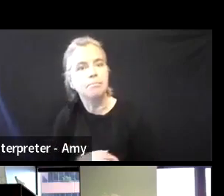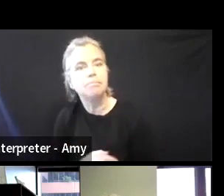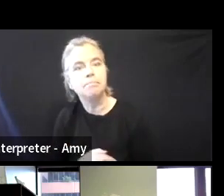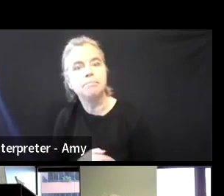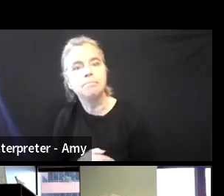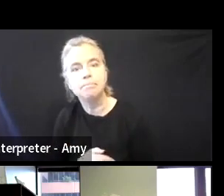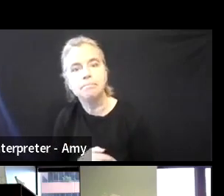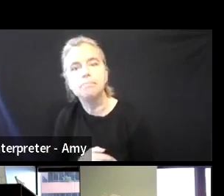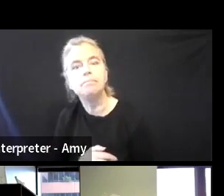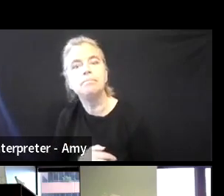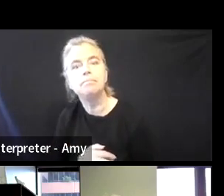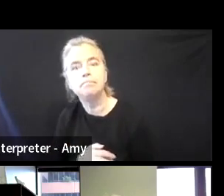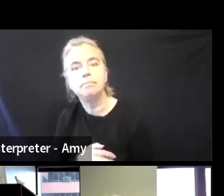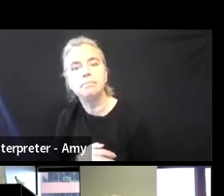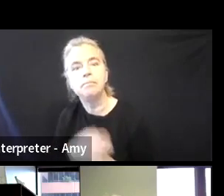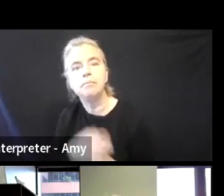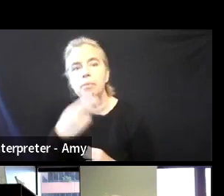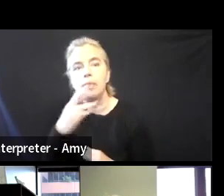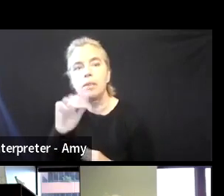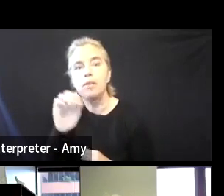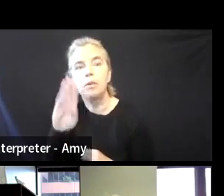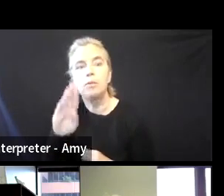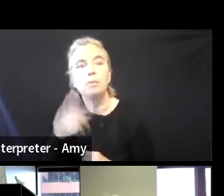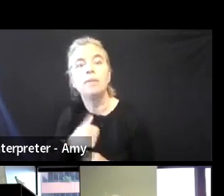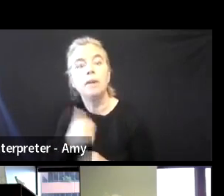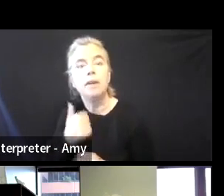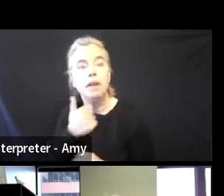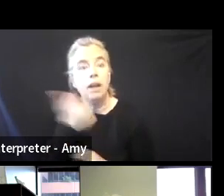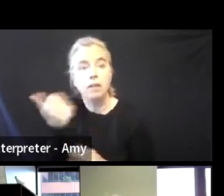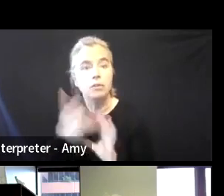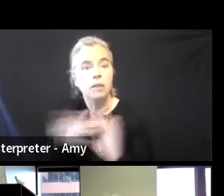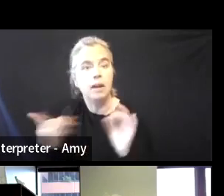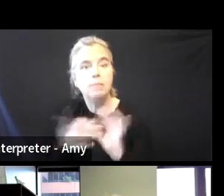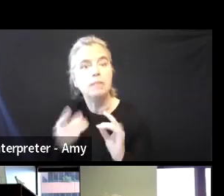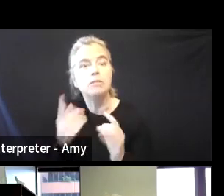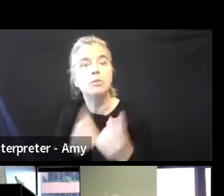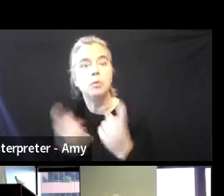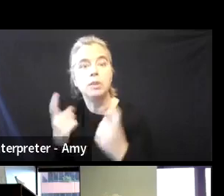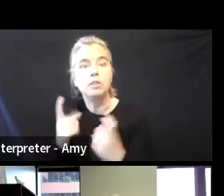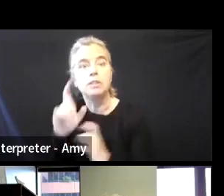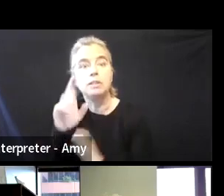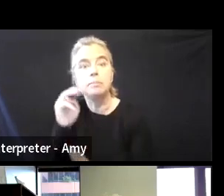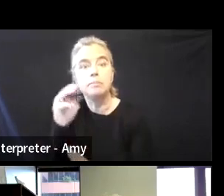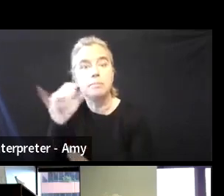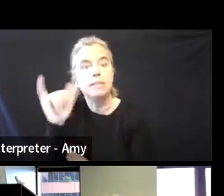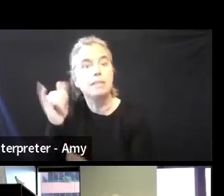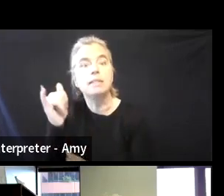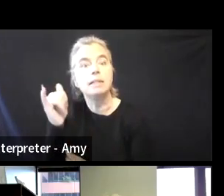Very good. Any other comments or questions for Missy or for Kevin?